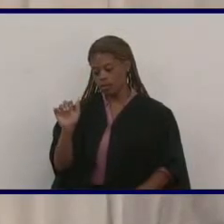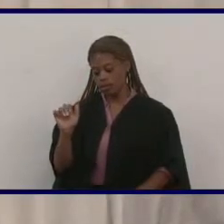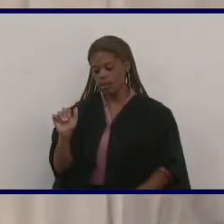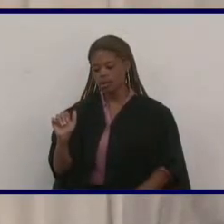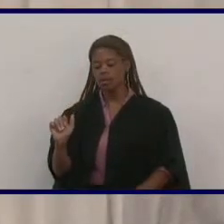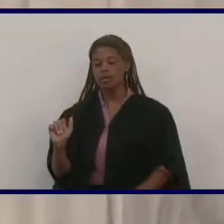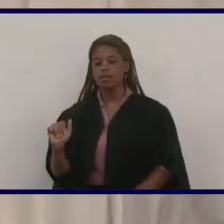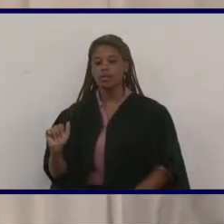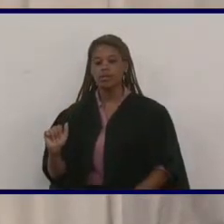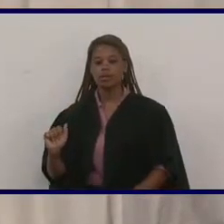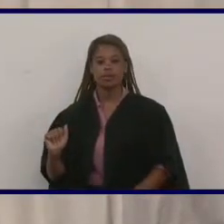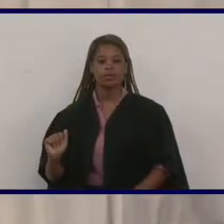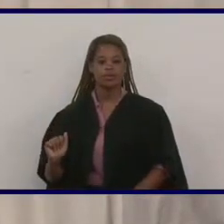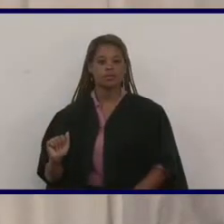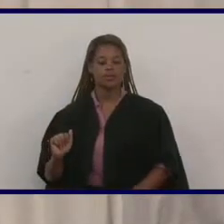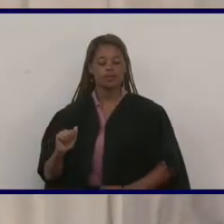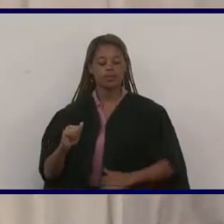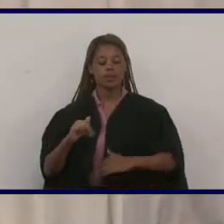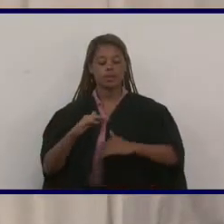Africa,